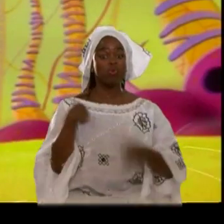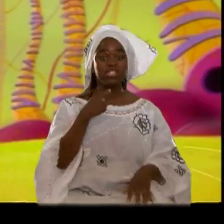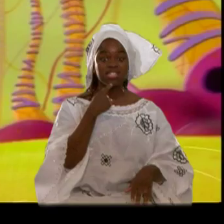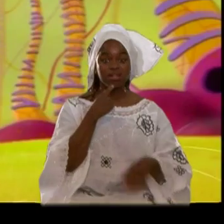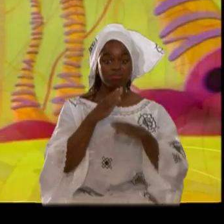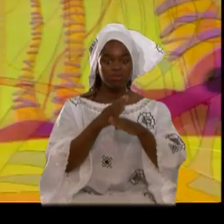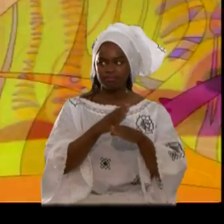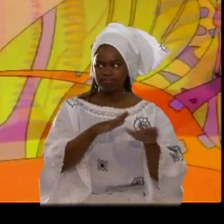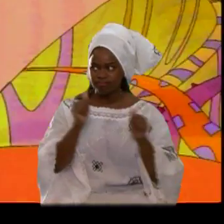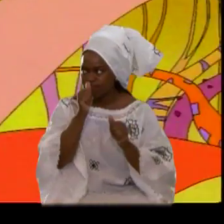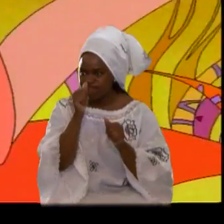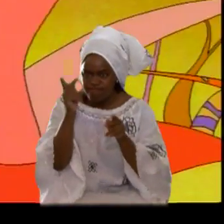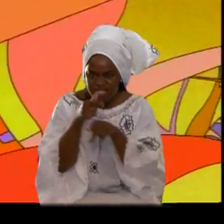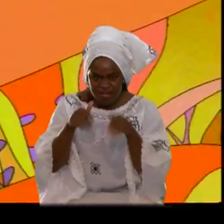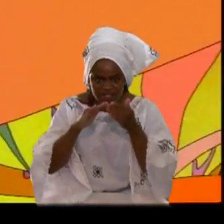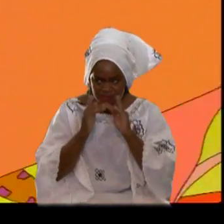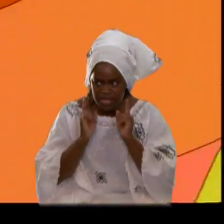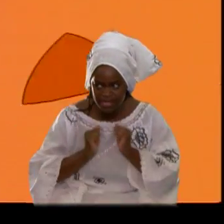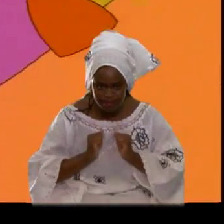I must go now. Work to